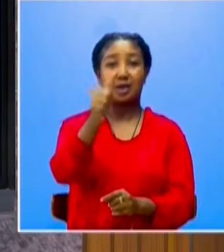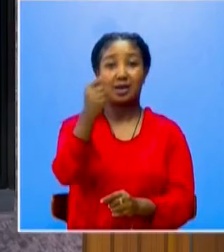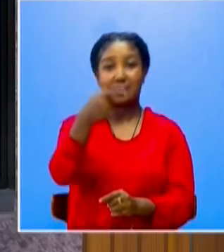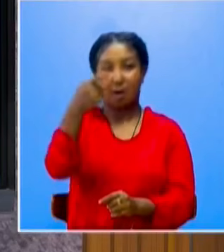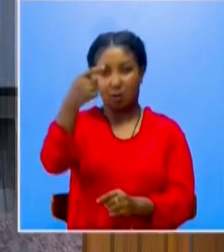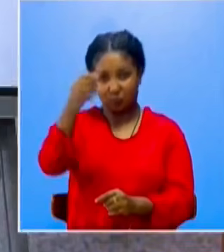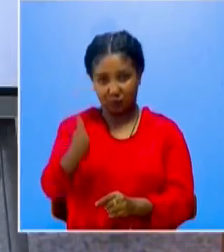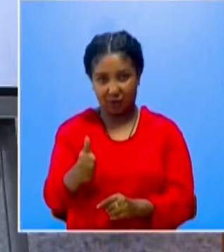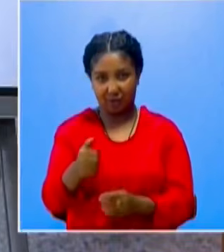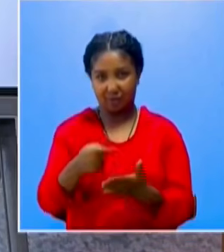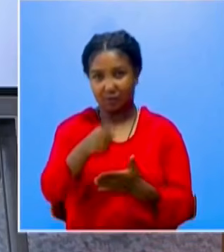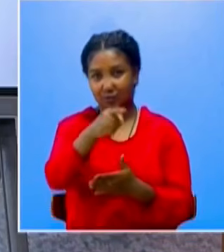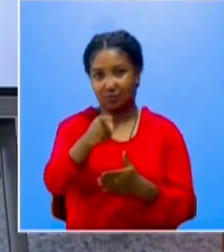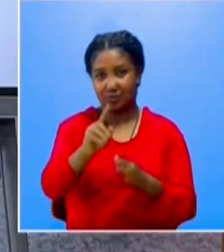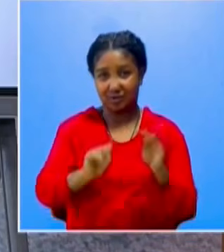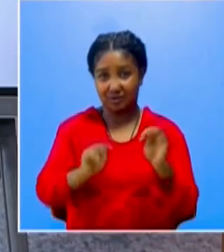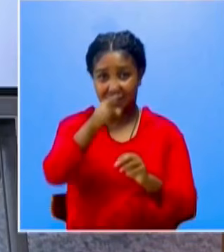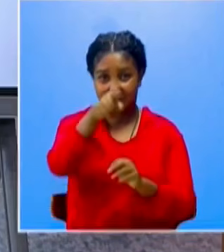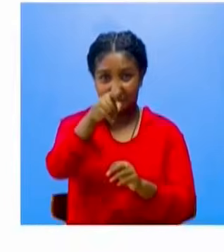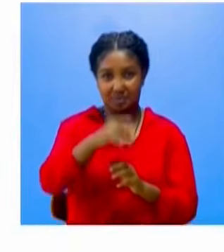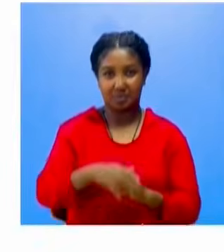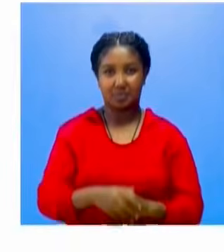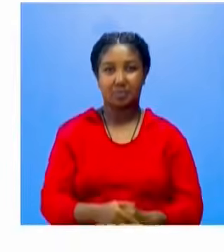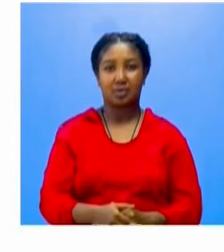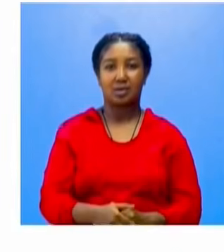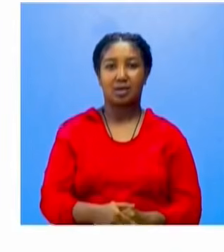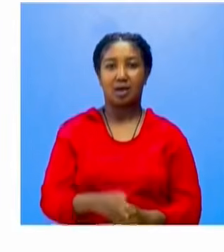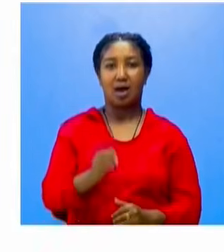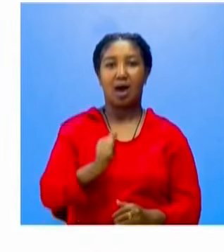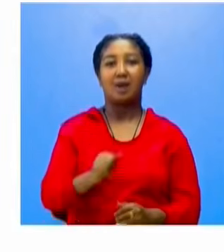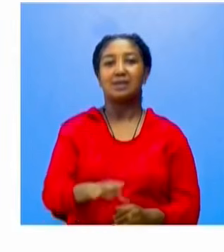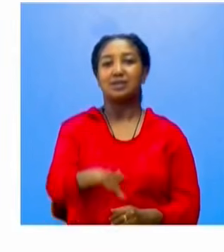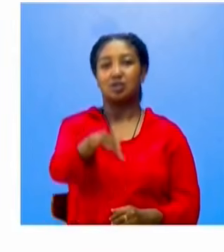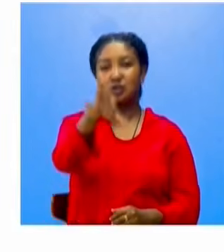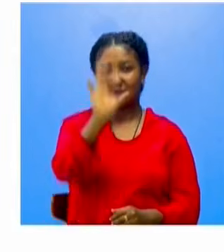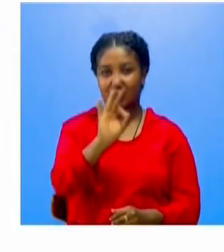of 10. This is your history, right? I scored,